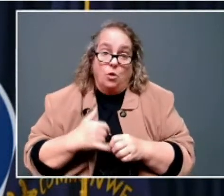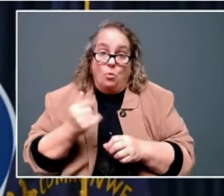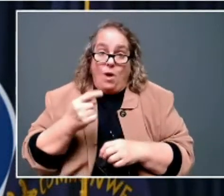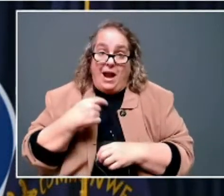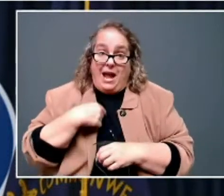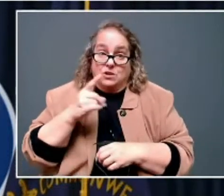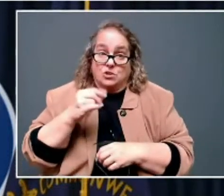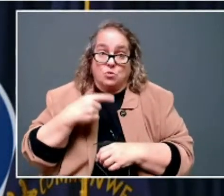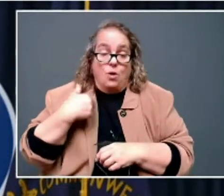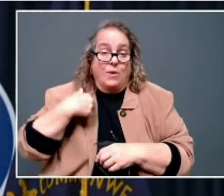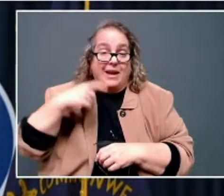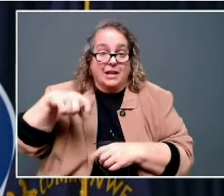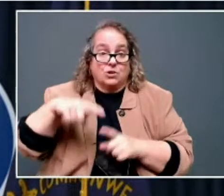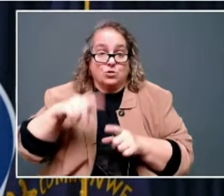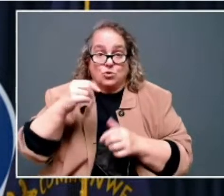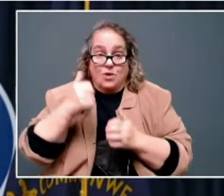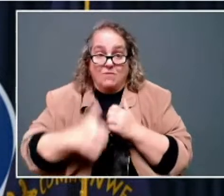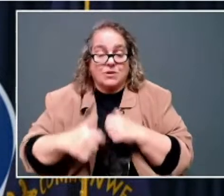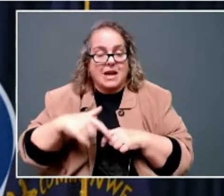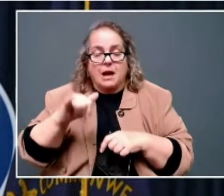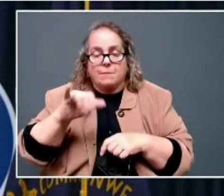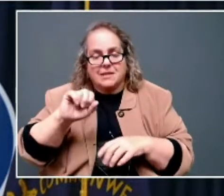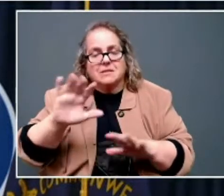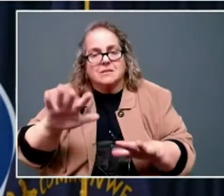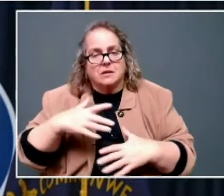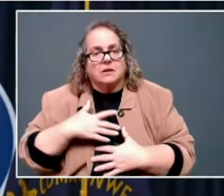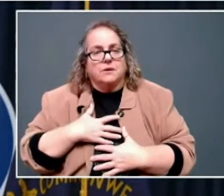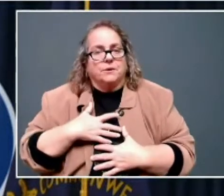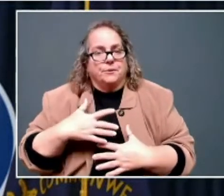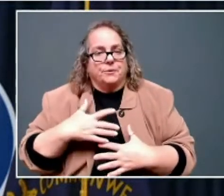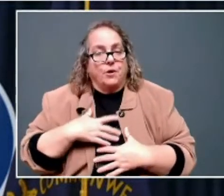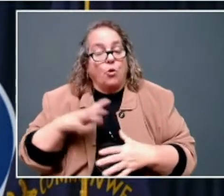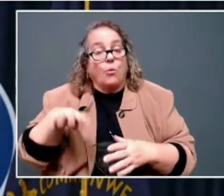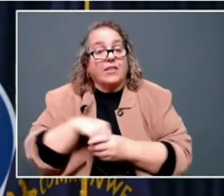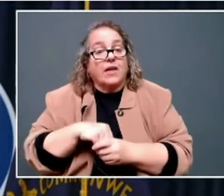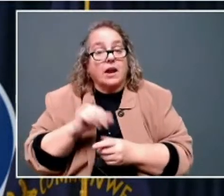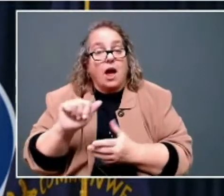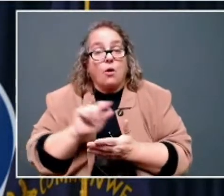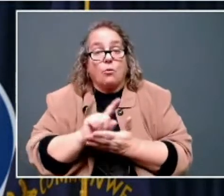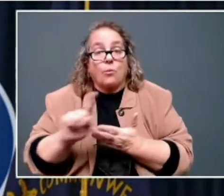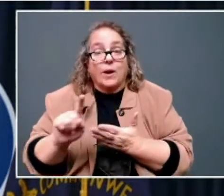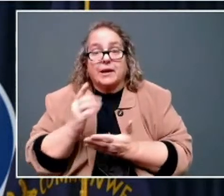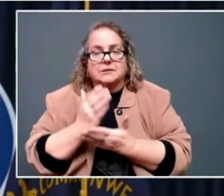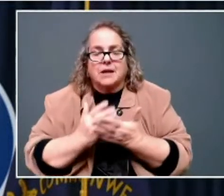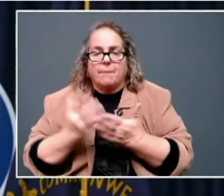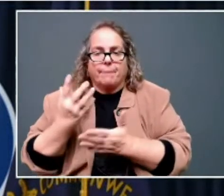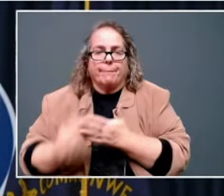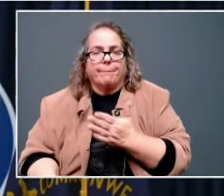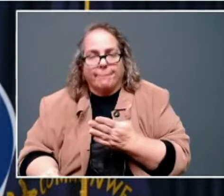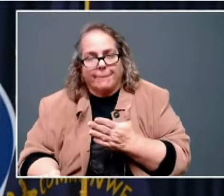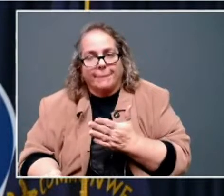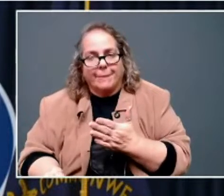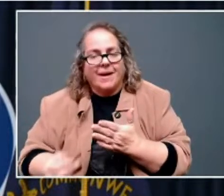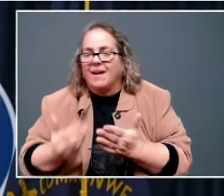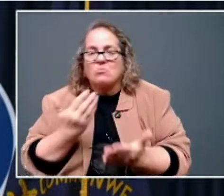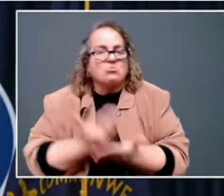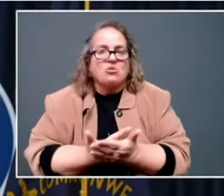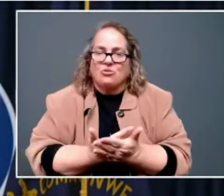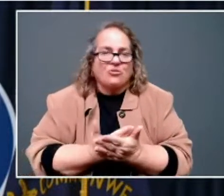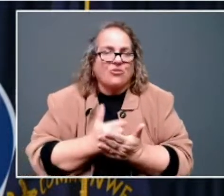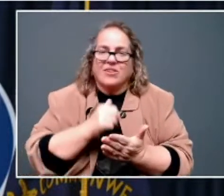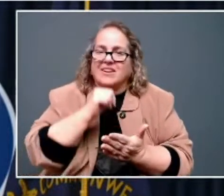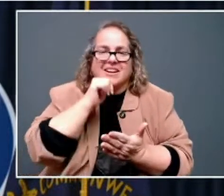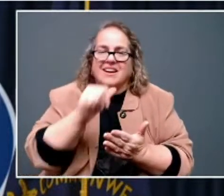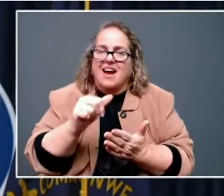is take a breath, right? Within a week, some of them are gone or not proven or didn't catch hold. What we